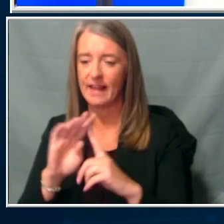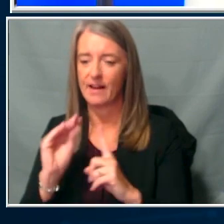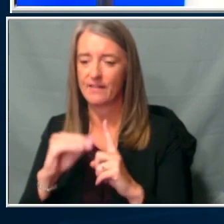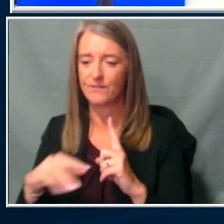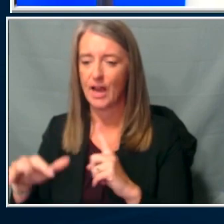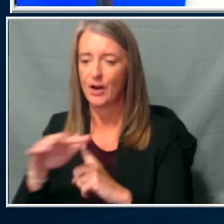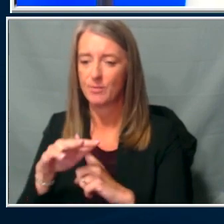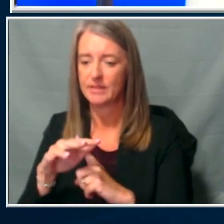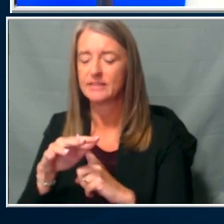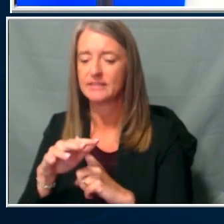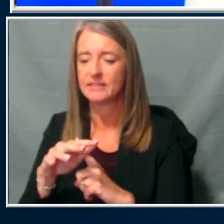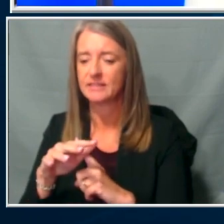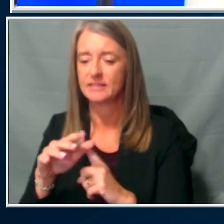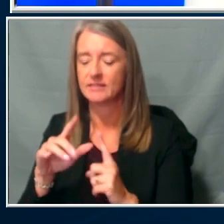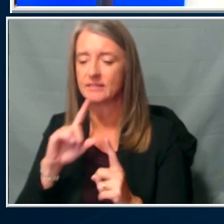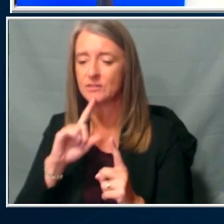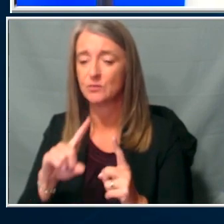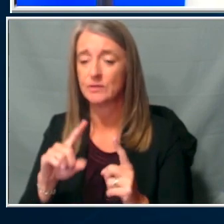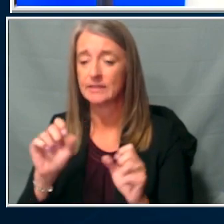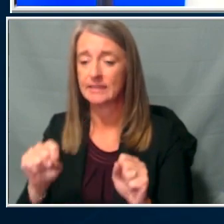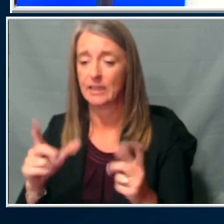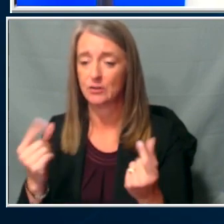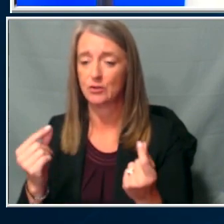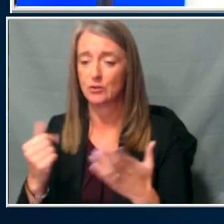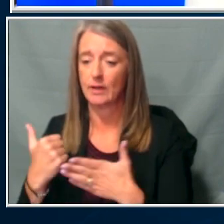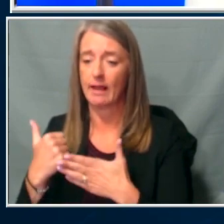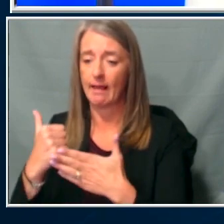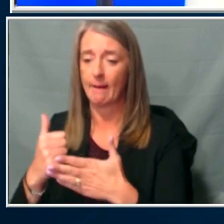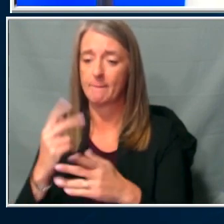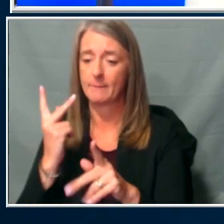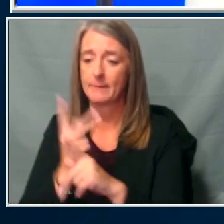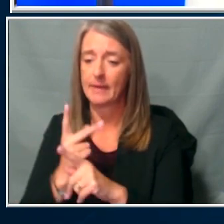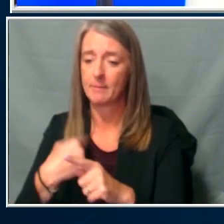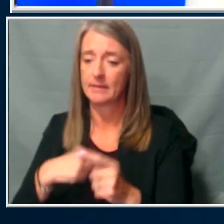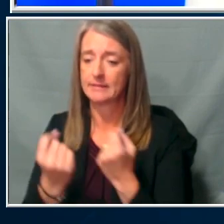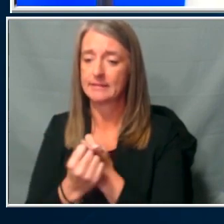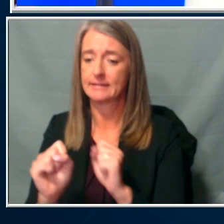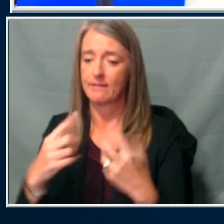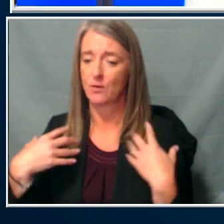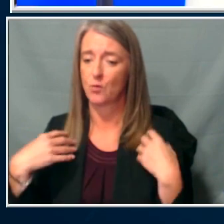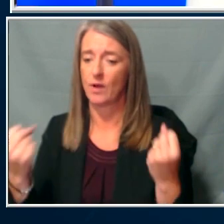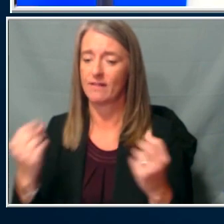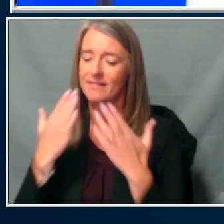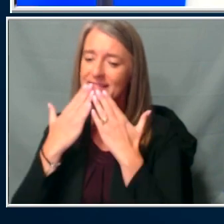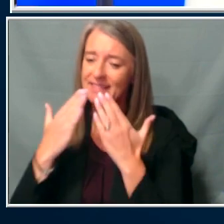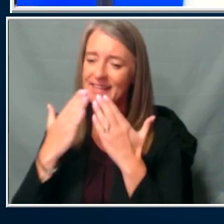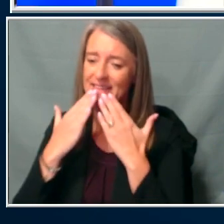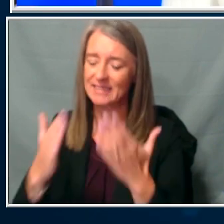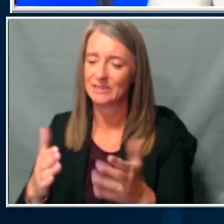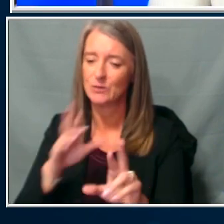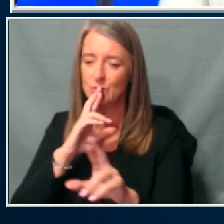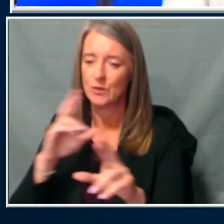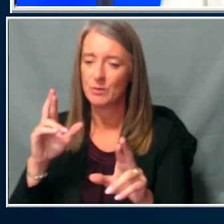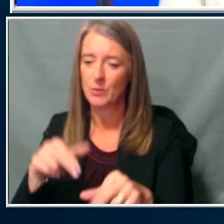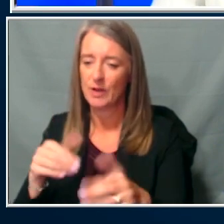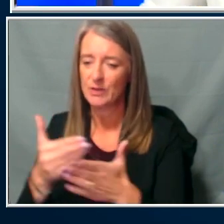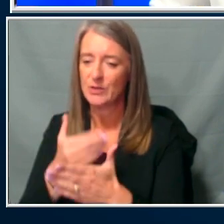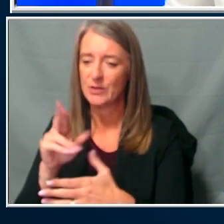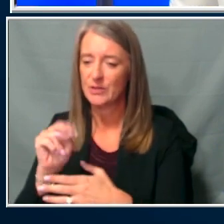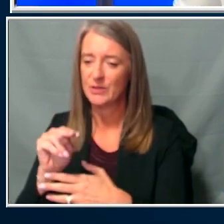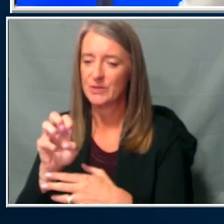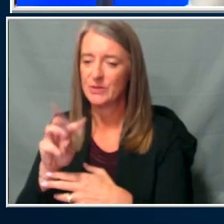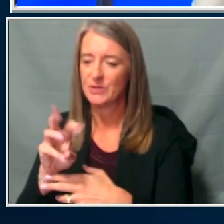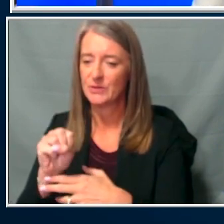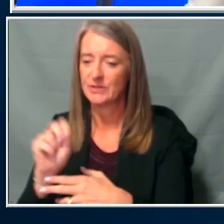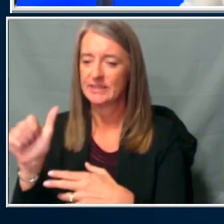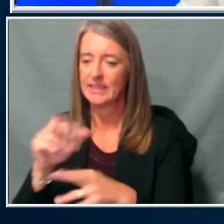us, and these are things that we can do to help keep us safe and well. All right, thanks for reporting that good news for us today. Any